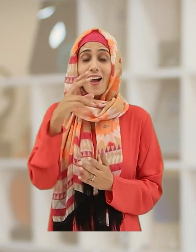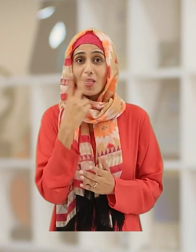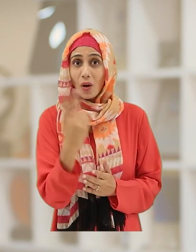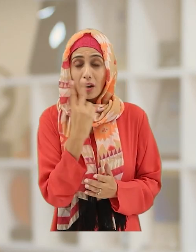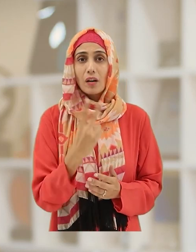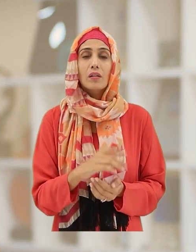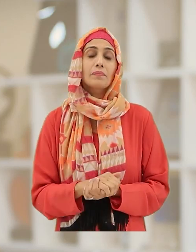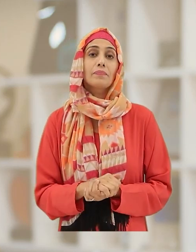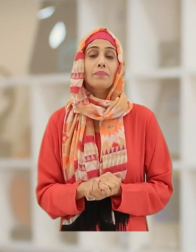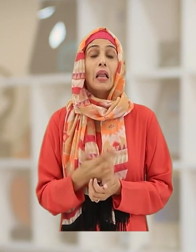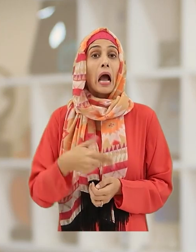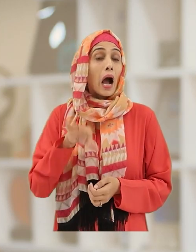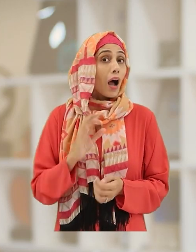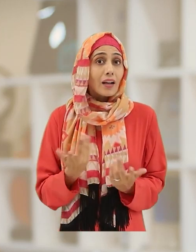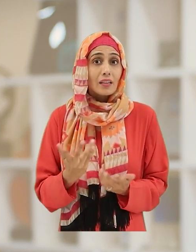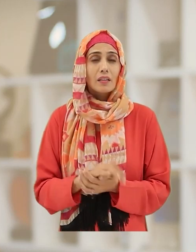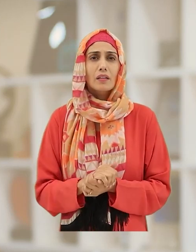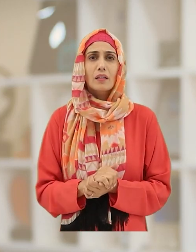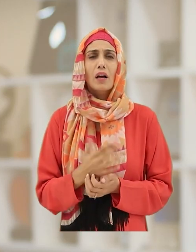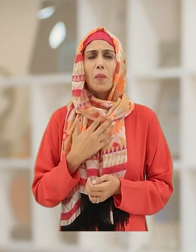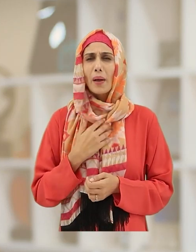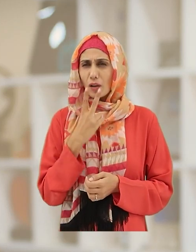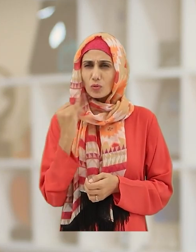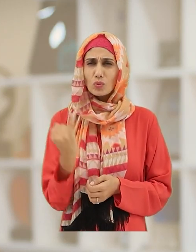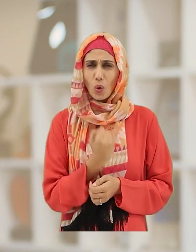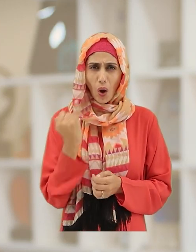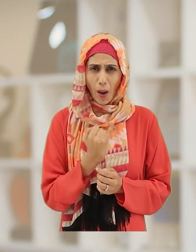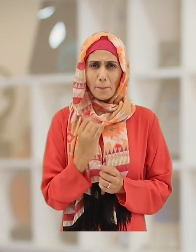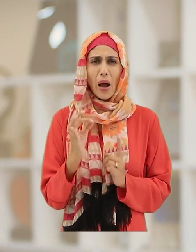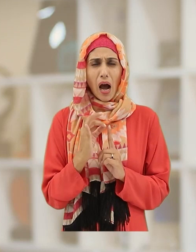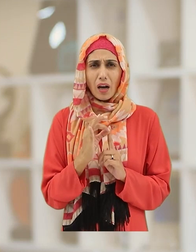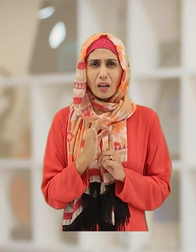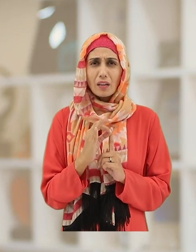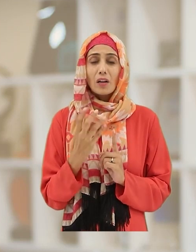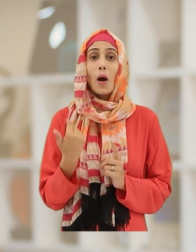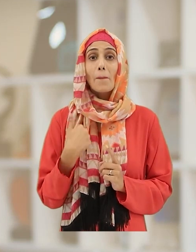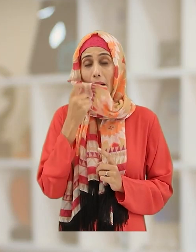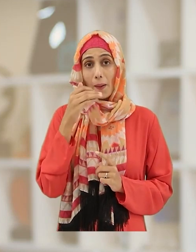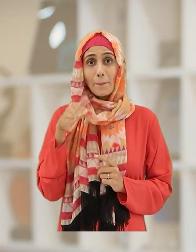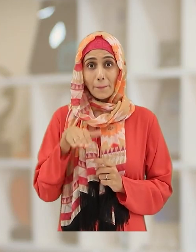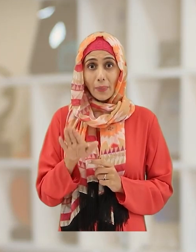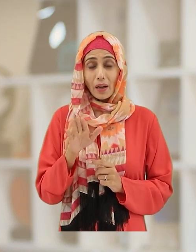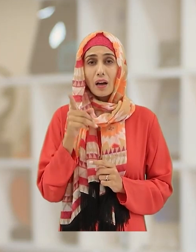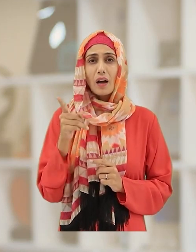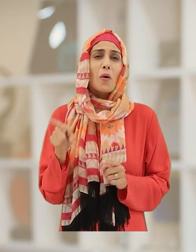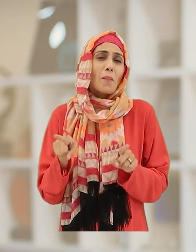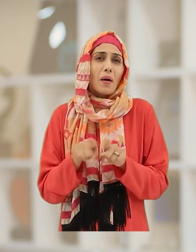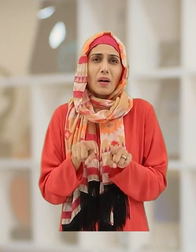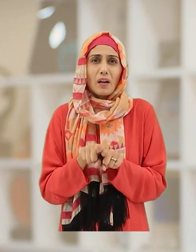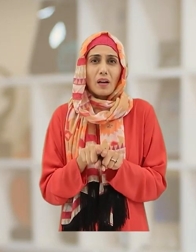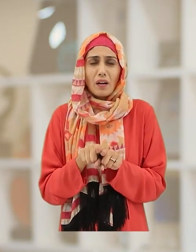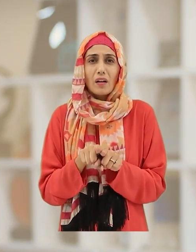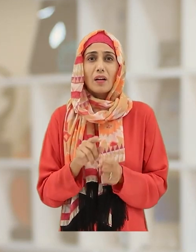places. And while we were here, we were also looking for a situation where our son, who was just a young